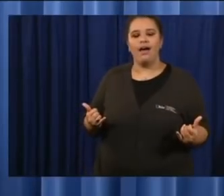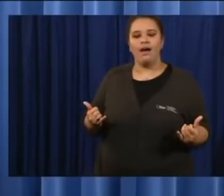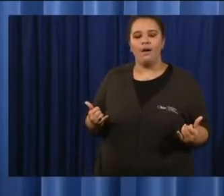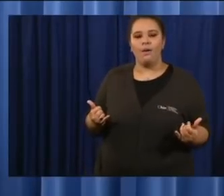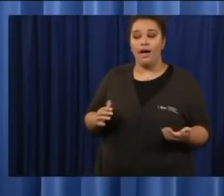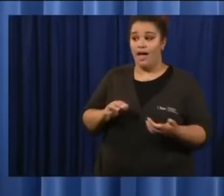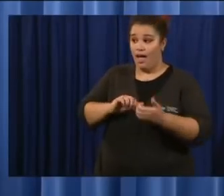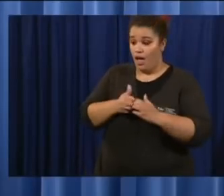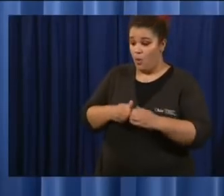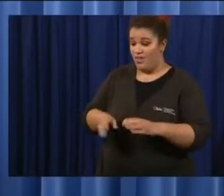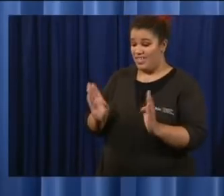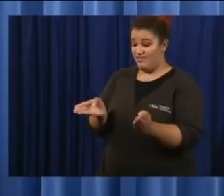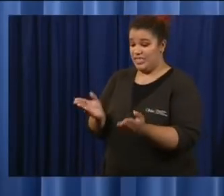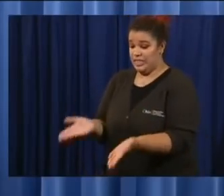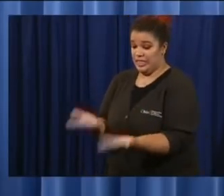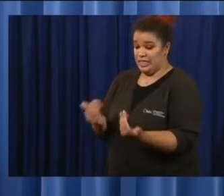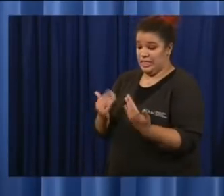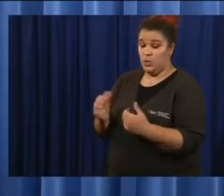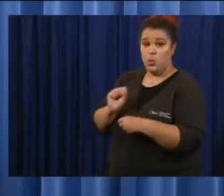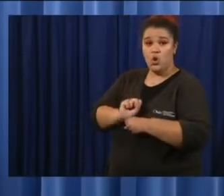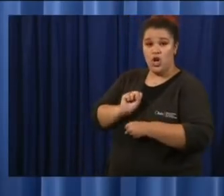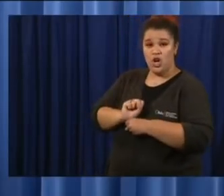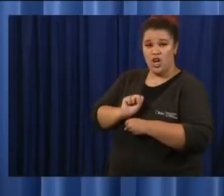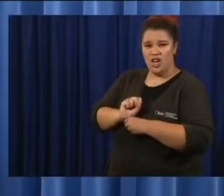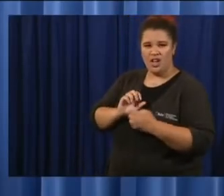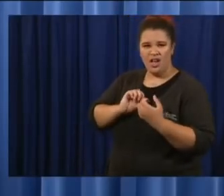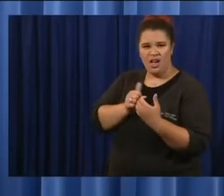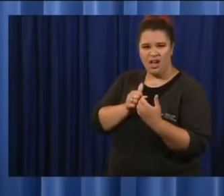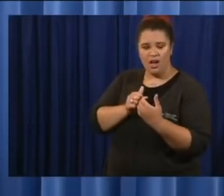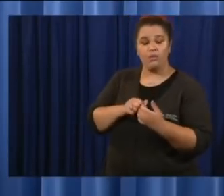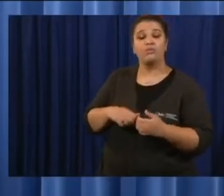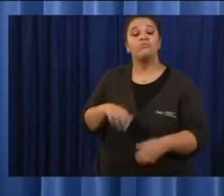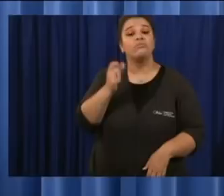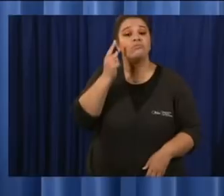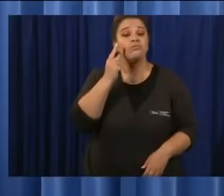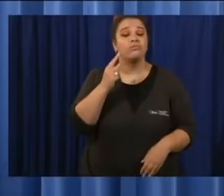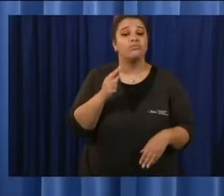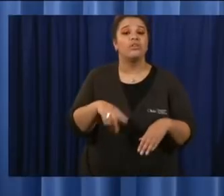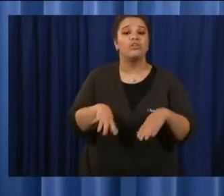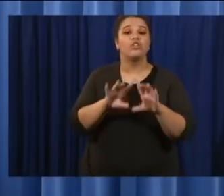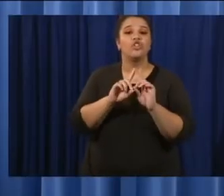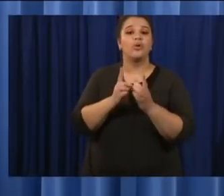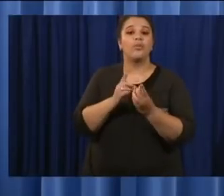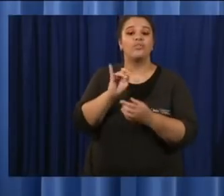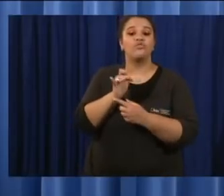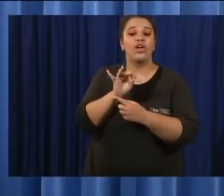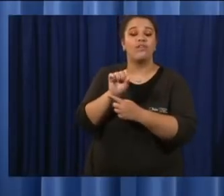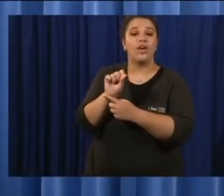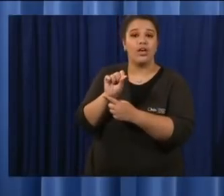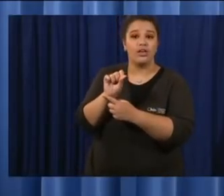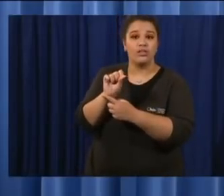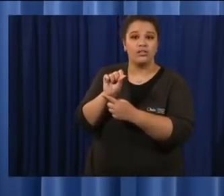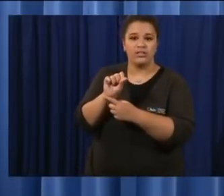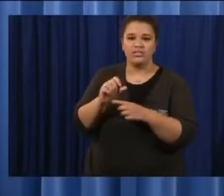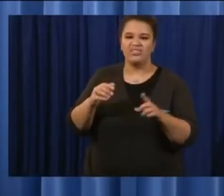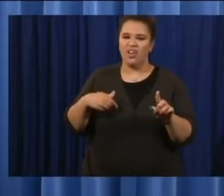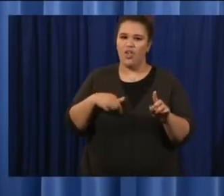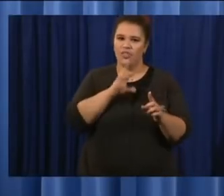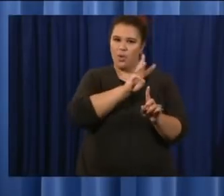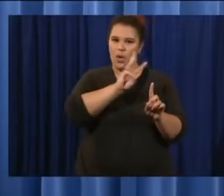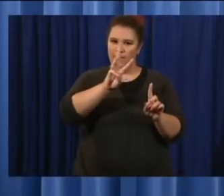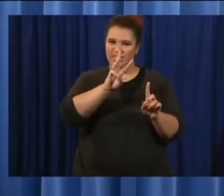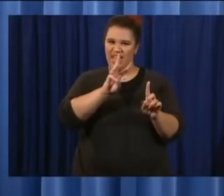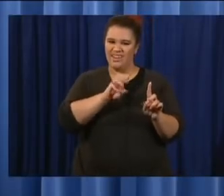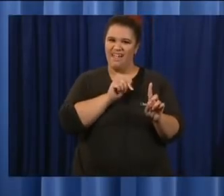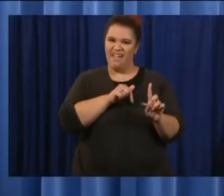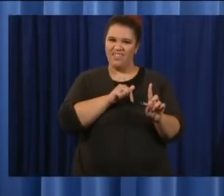go back to work? The reason I ask being that the Department of Job and Family Services has removed a link to report COVID-19 fraud.